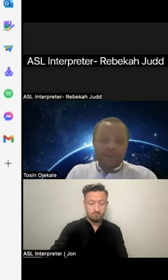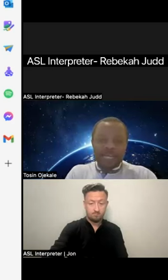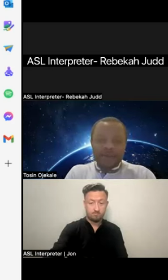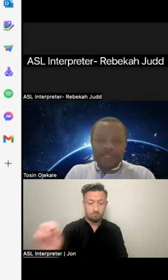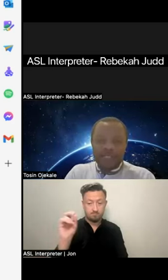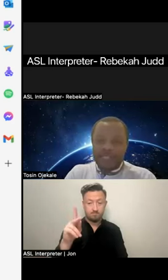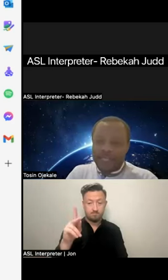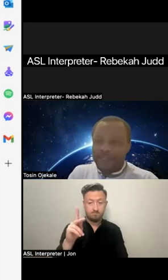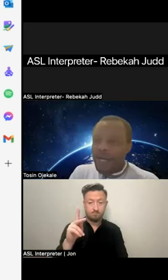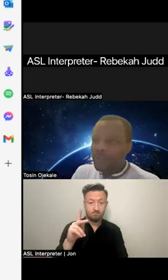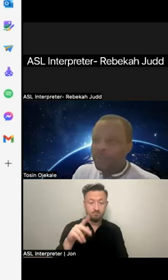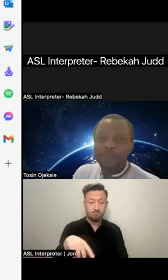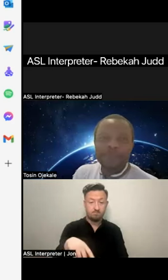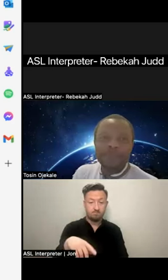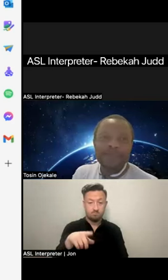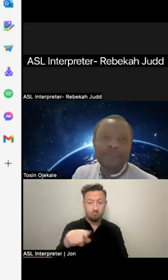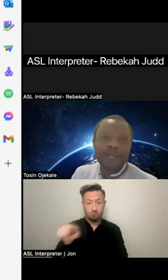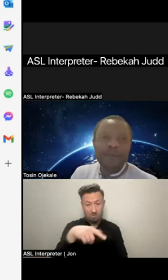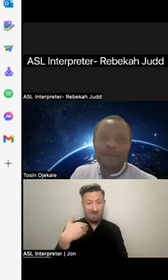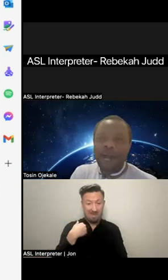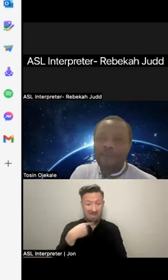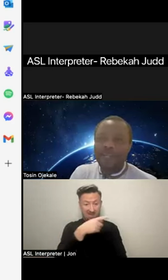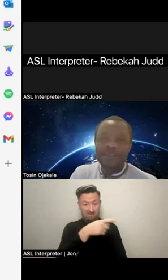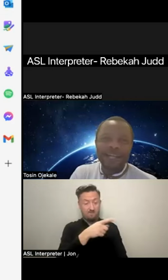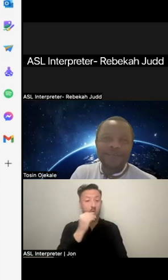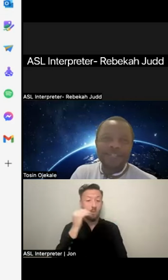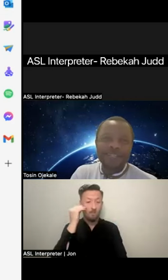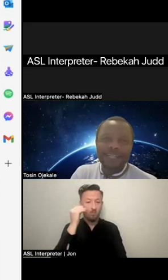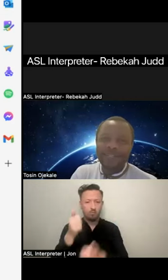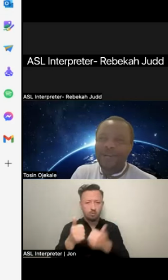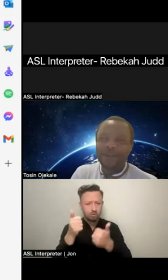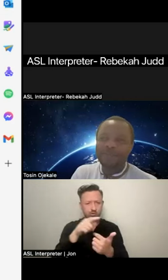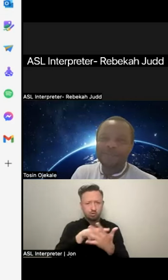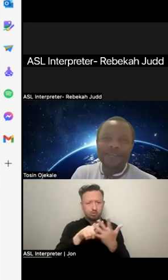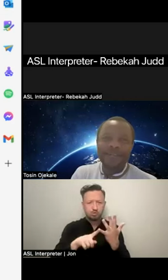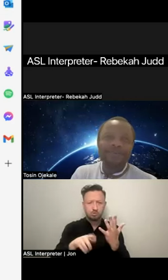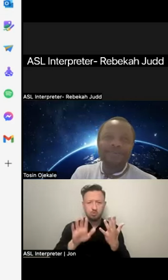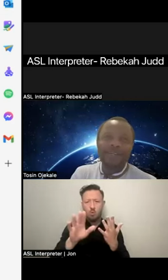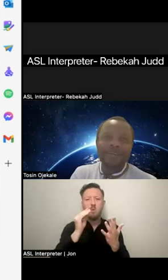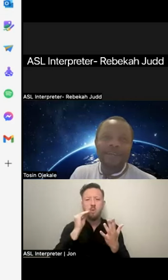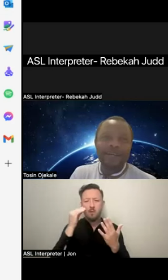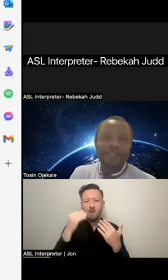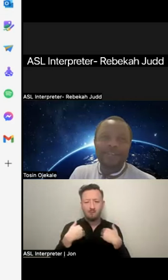Anyone with any of this detector at home? Do any of you have any of this detector at home? Never can say.